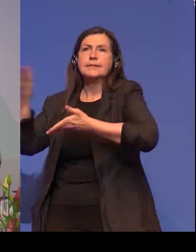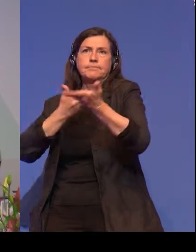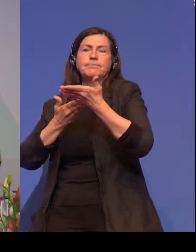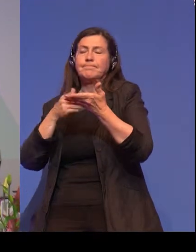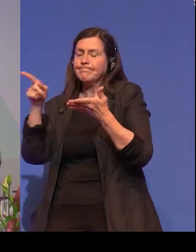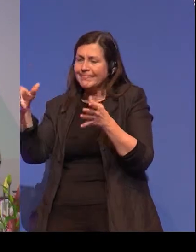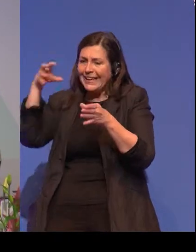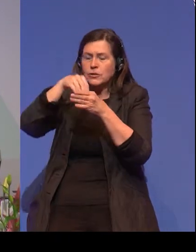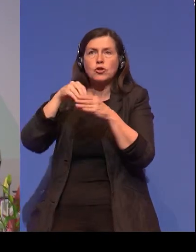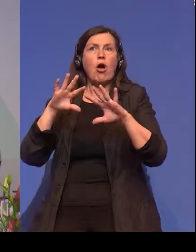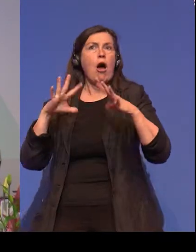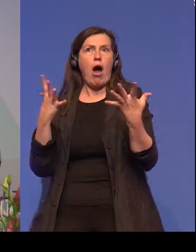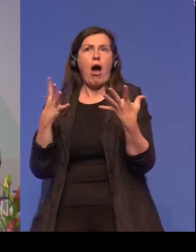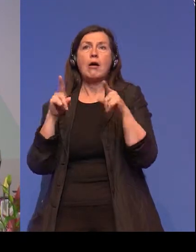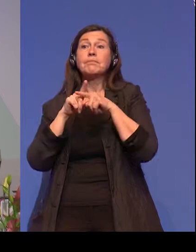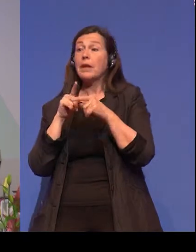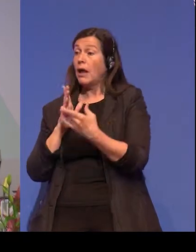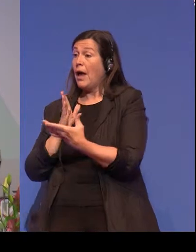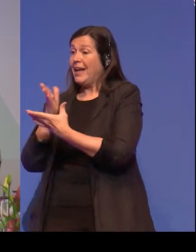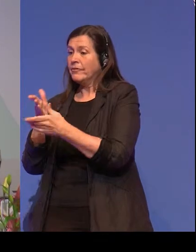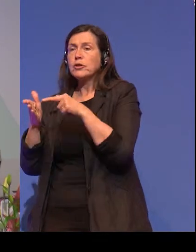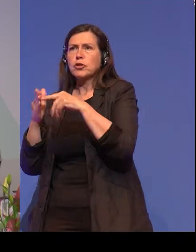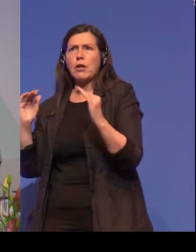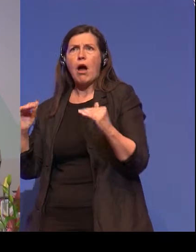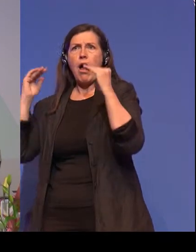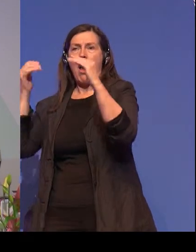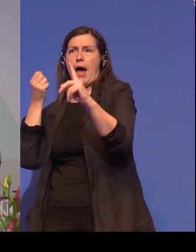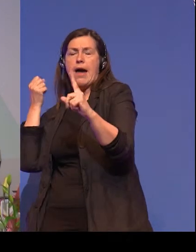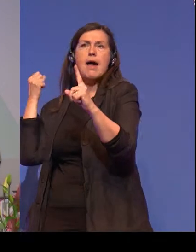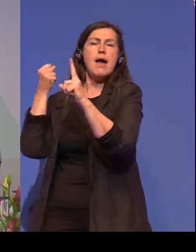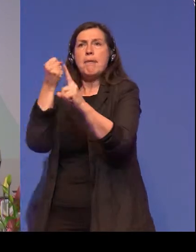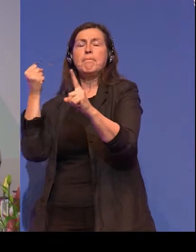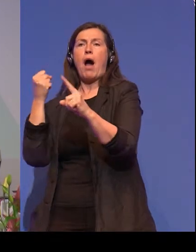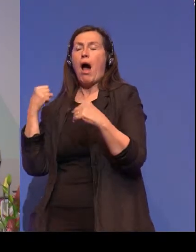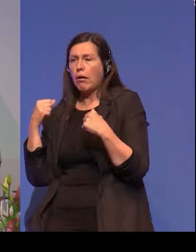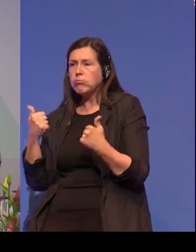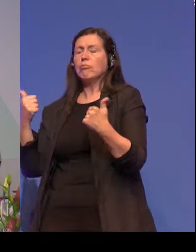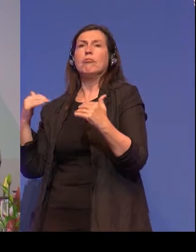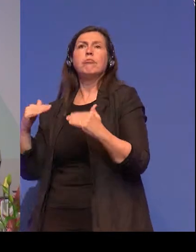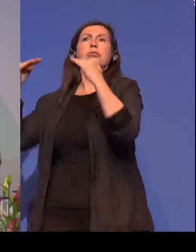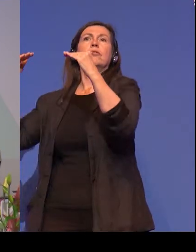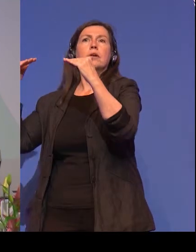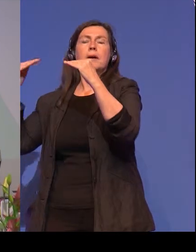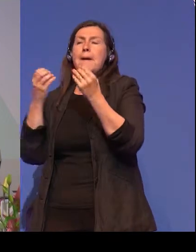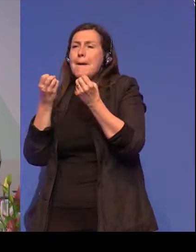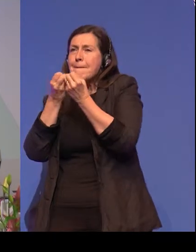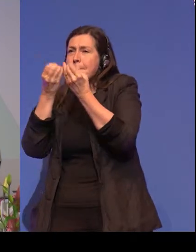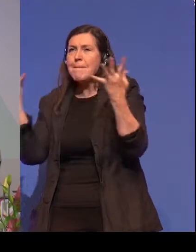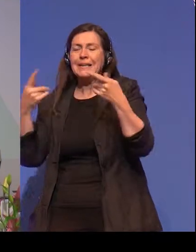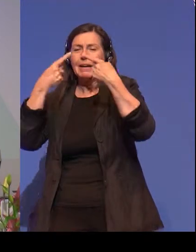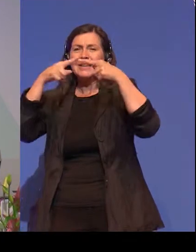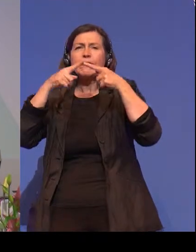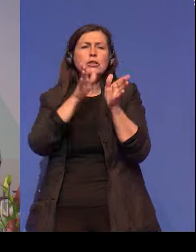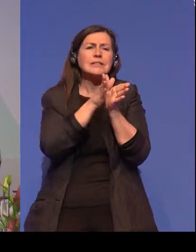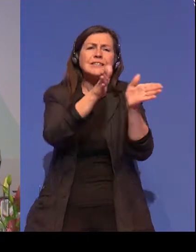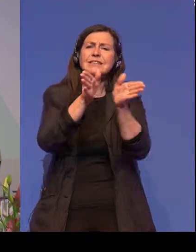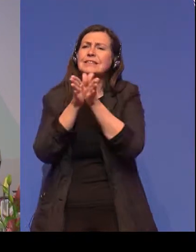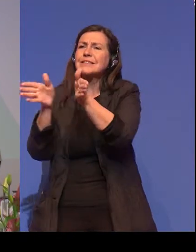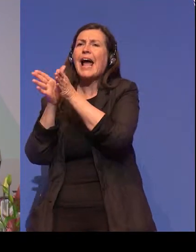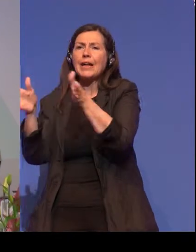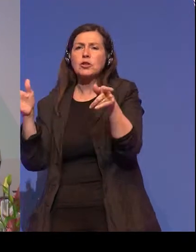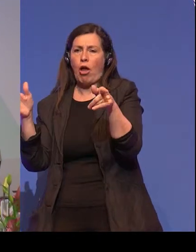to select high-impact interventions and investments when there are many national, sectoral, and cross-sectoral